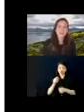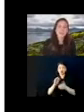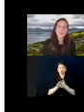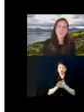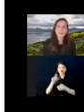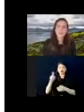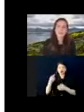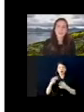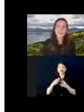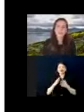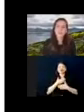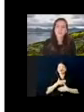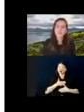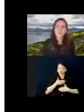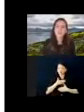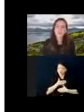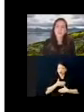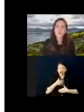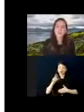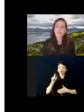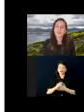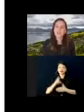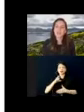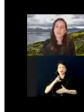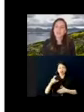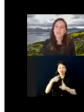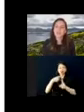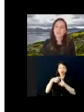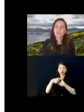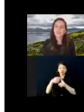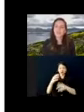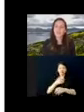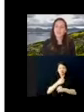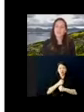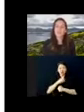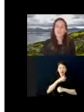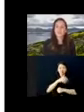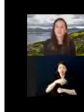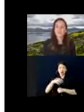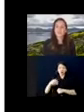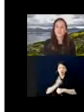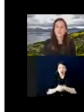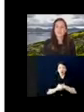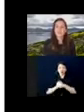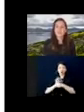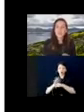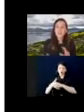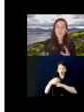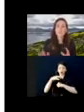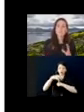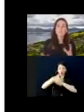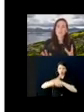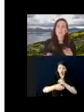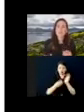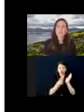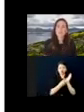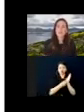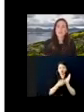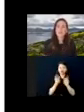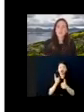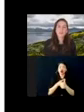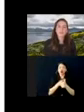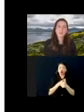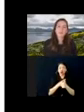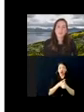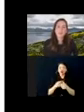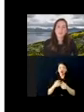a pandemic situation, but there's also some initial evidence from the economics literature that it has real benefits. But there are also some challenges that come